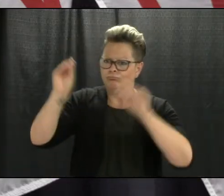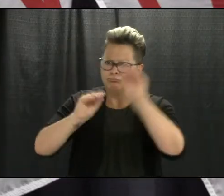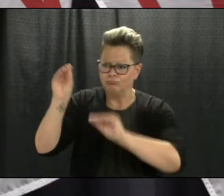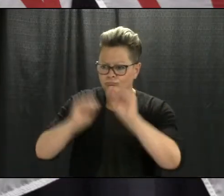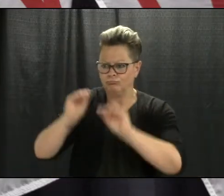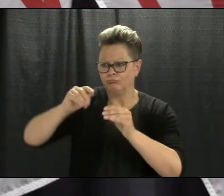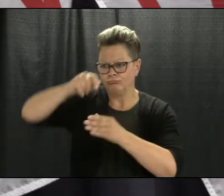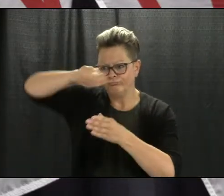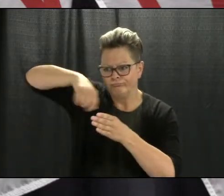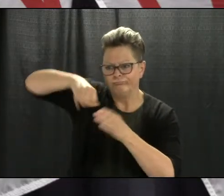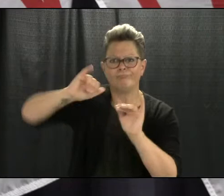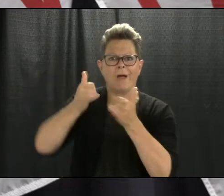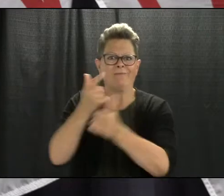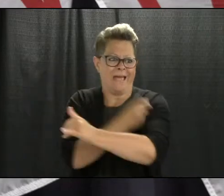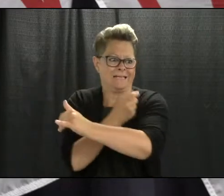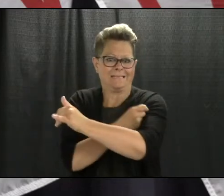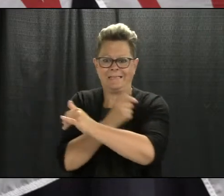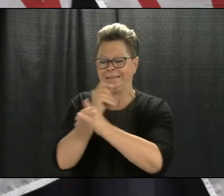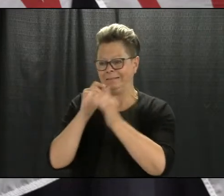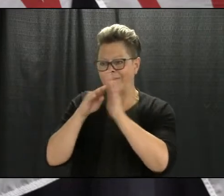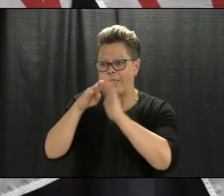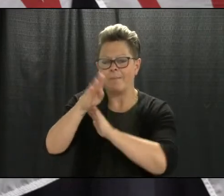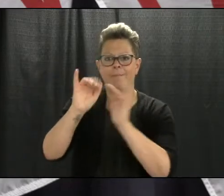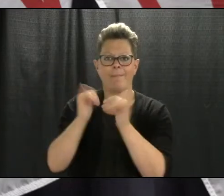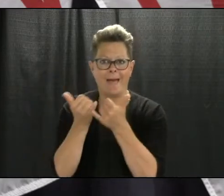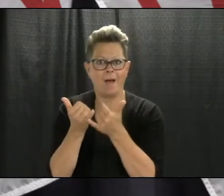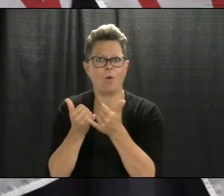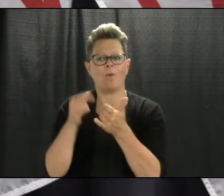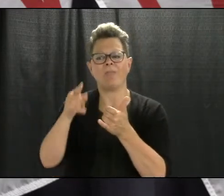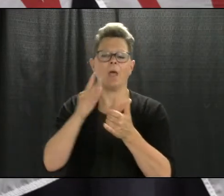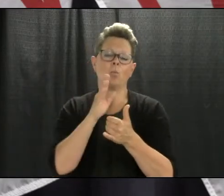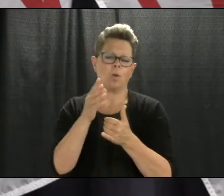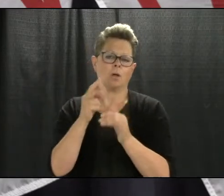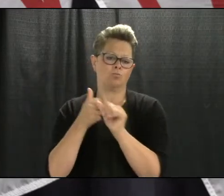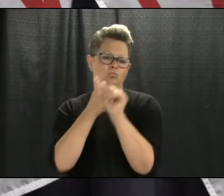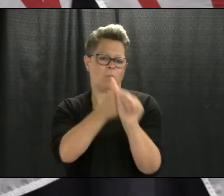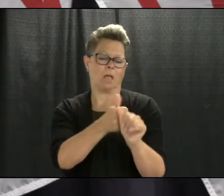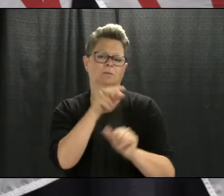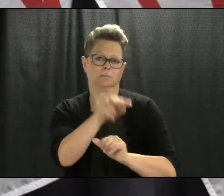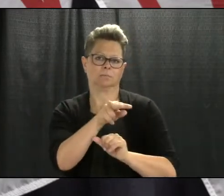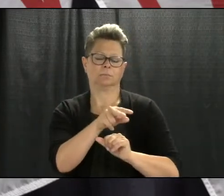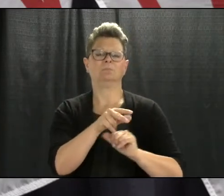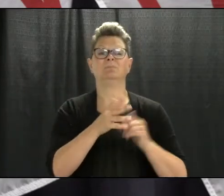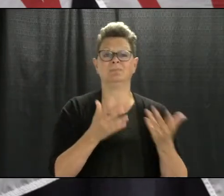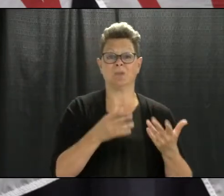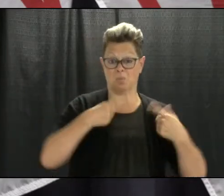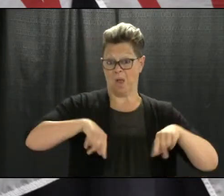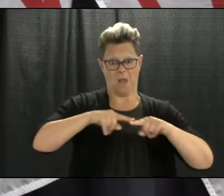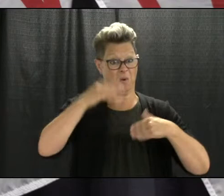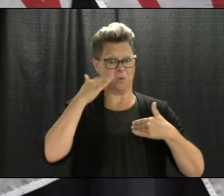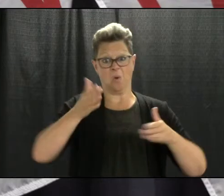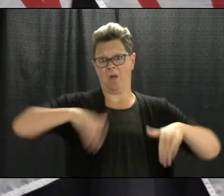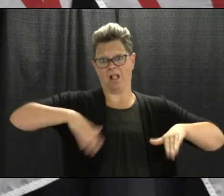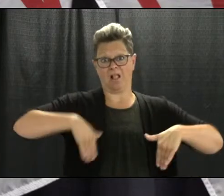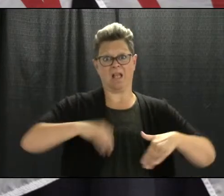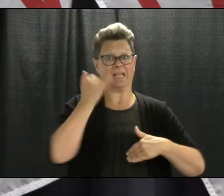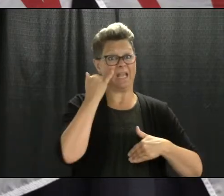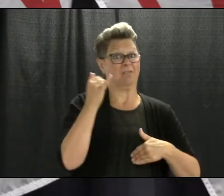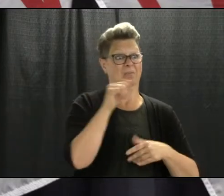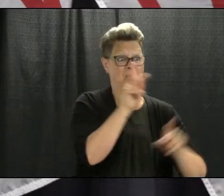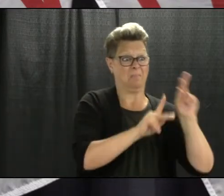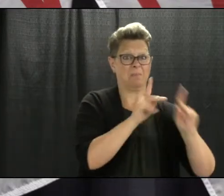they're working against the various serious outcomes. But I don't know what it's going to look like. Anybody who tells you who they does is pulling your